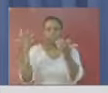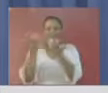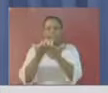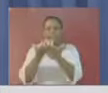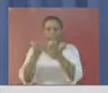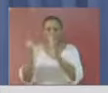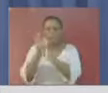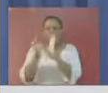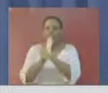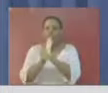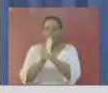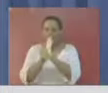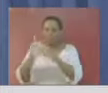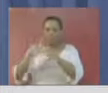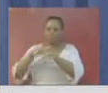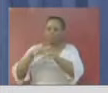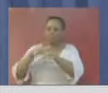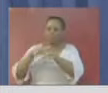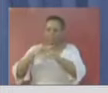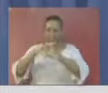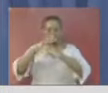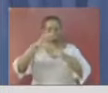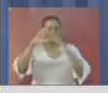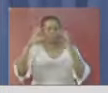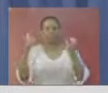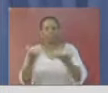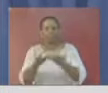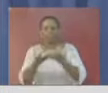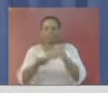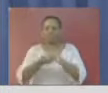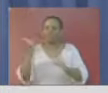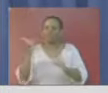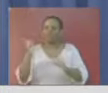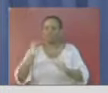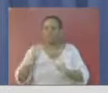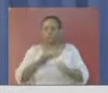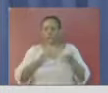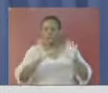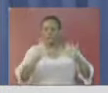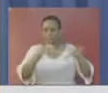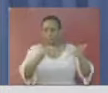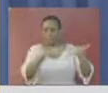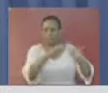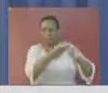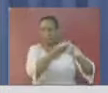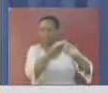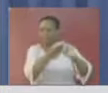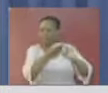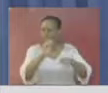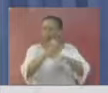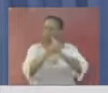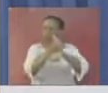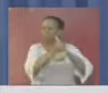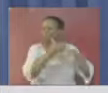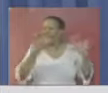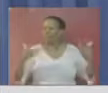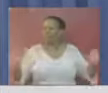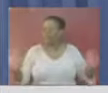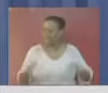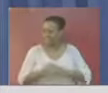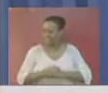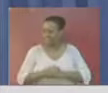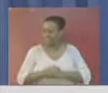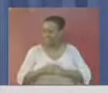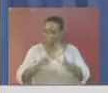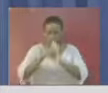our CARICOM neighbours have already introduced this. So from the 15th of November, we will be requiring persons coming into Trinidad and